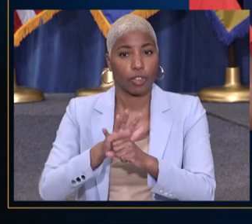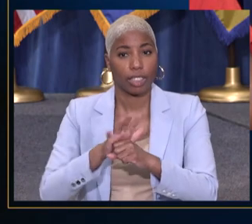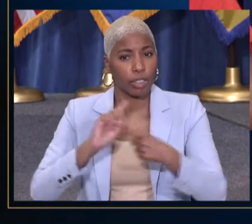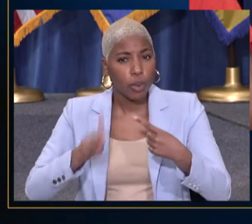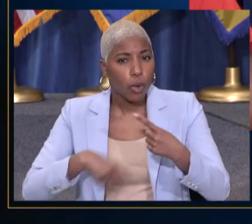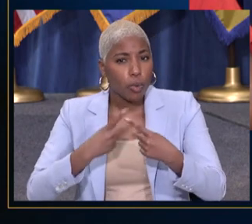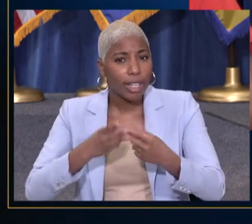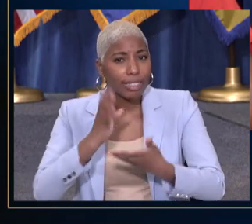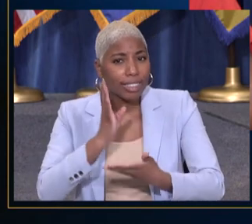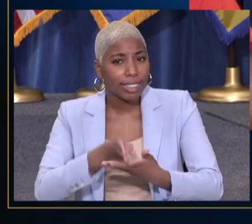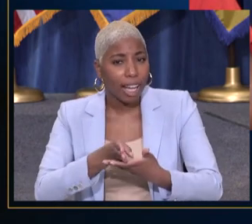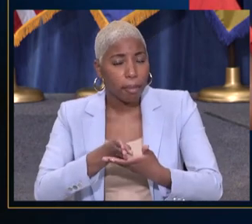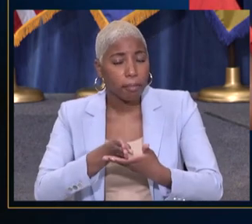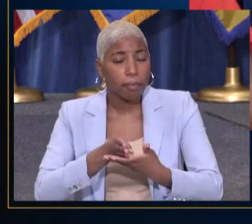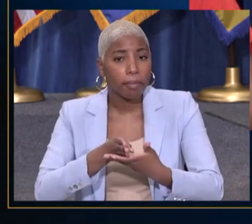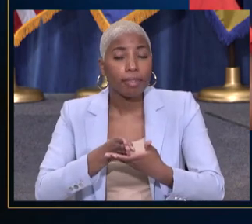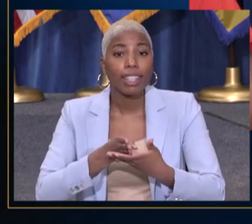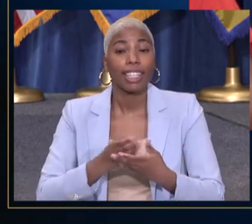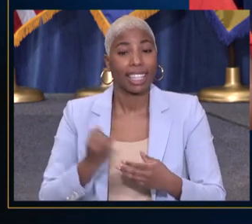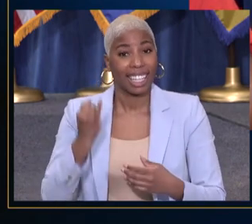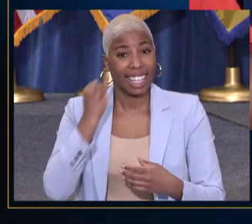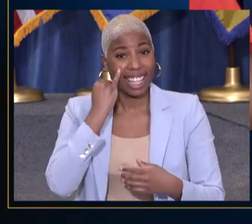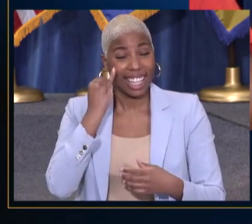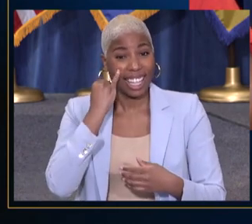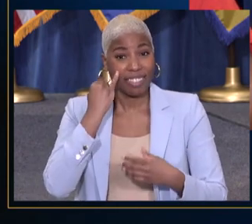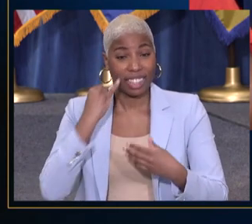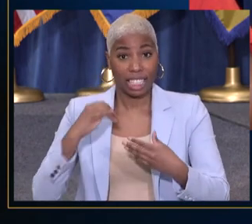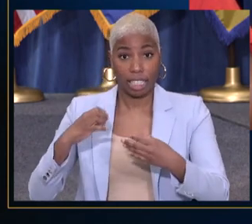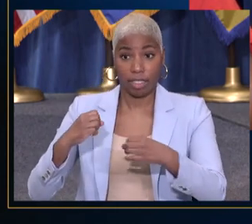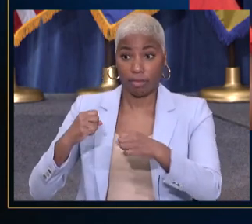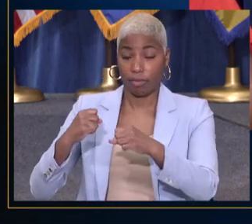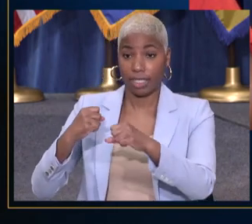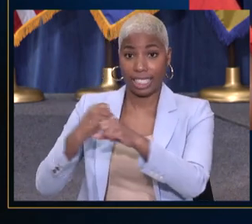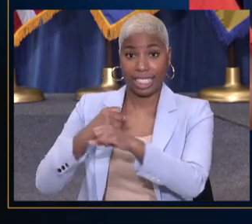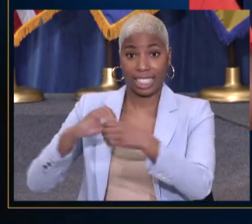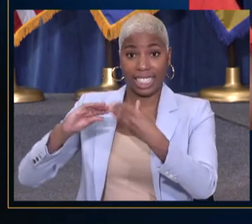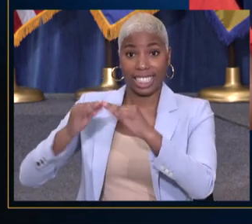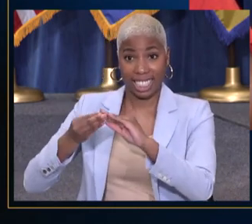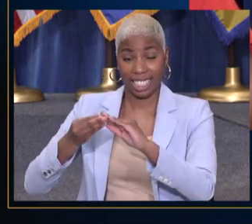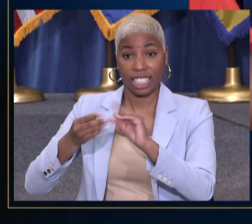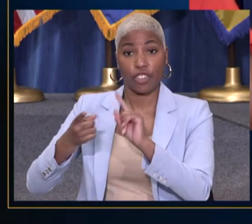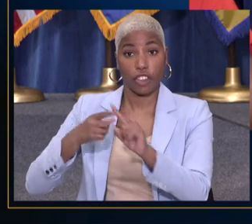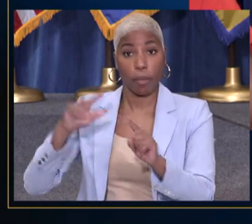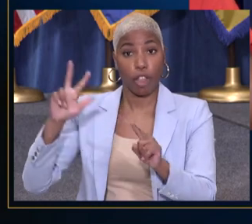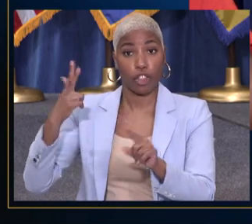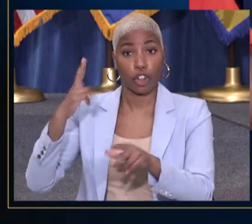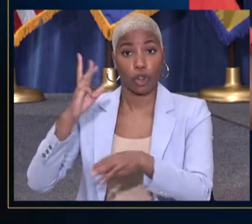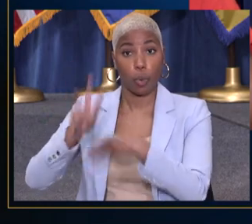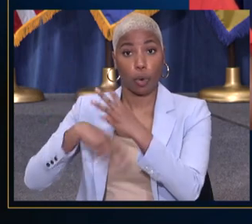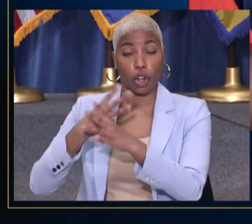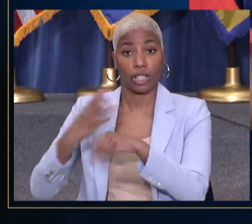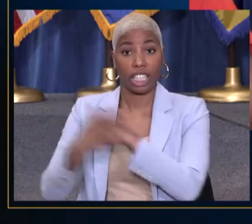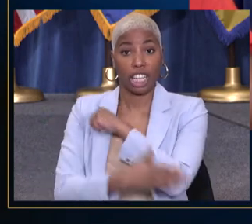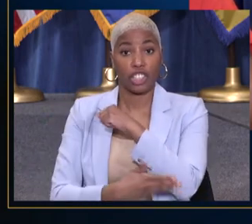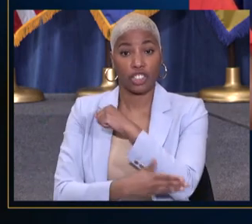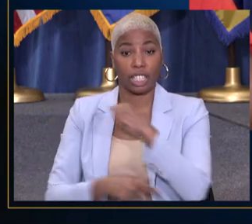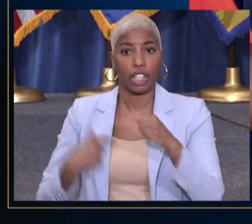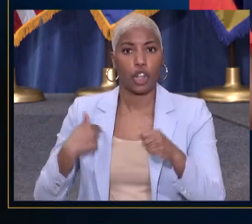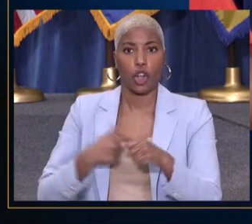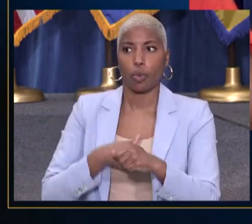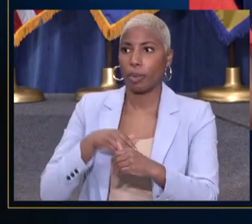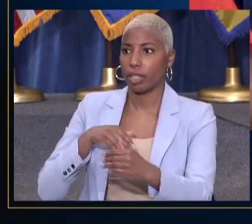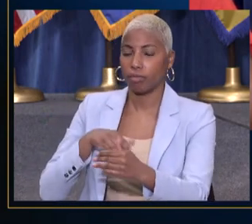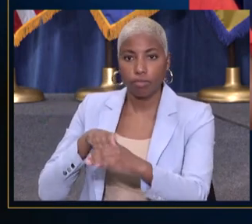stop? If we were looking at these statistics from some third world country, which they are the statistics of a third world country, we would rush in with some